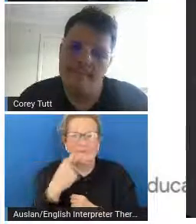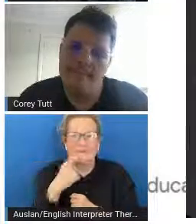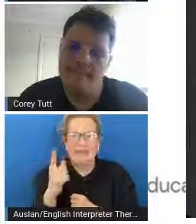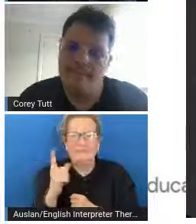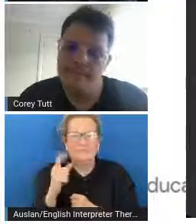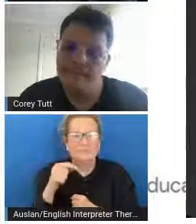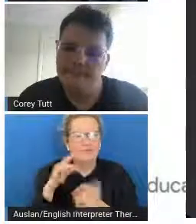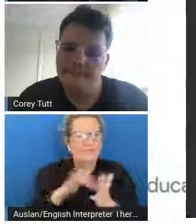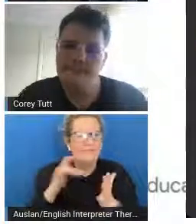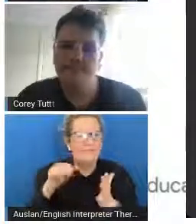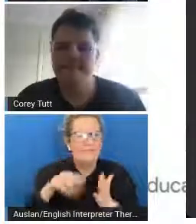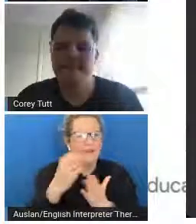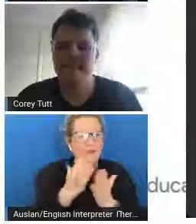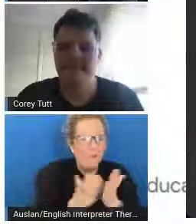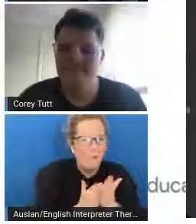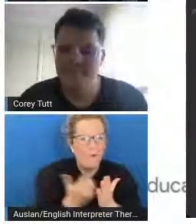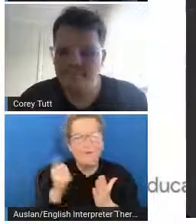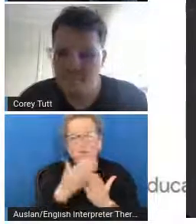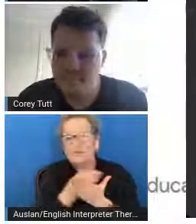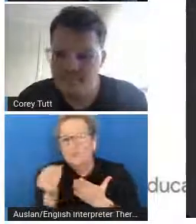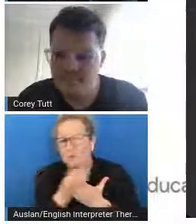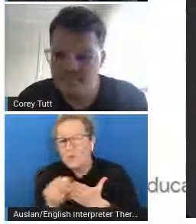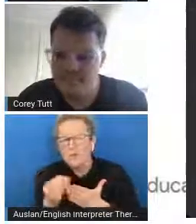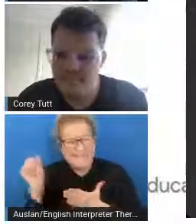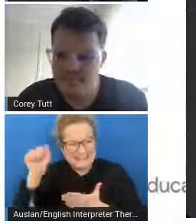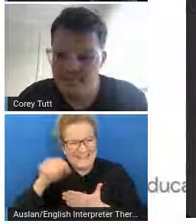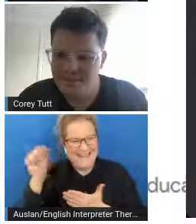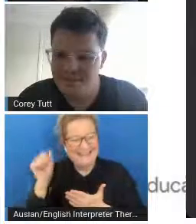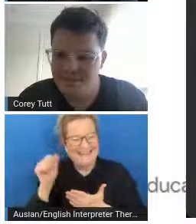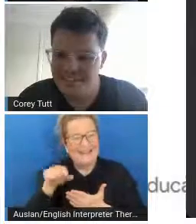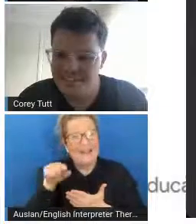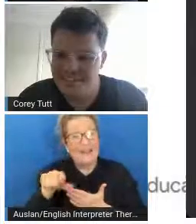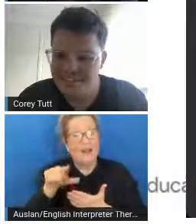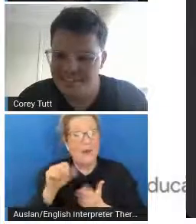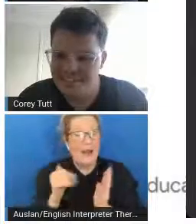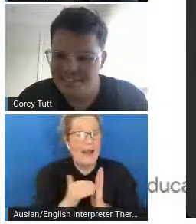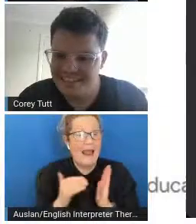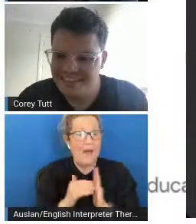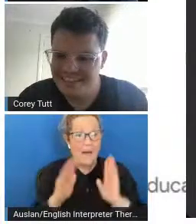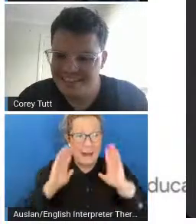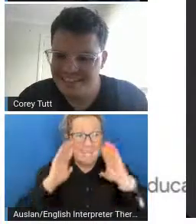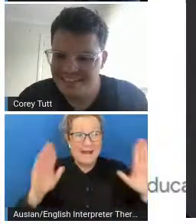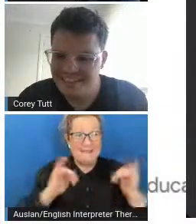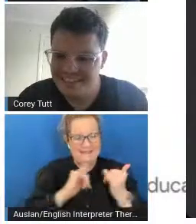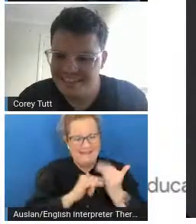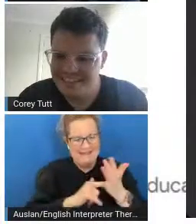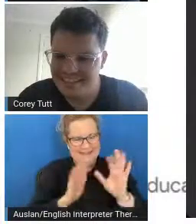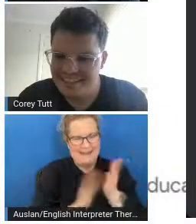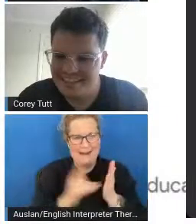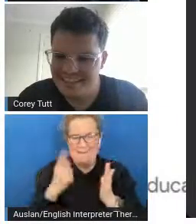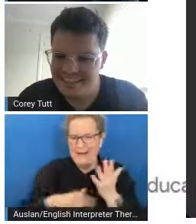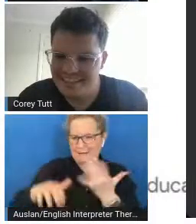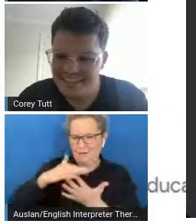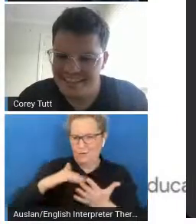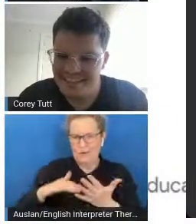course, you've used these resources, and that you are now an amazing STEM and social innovation